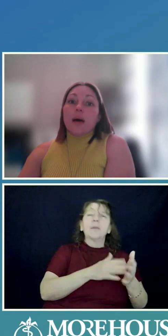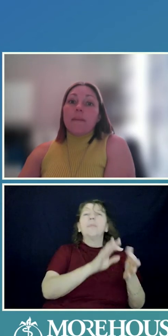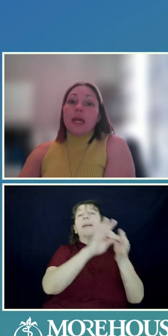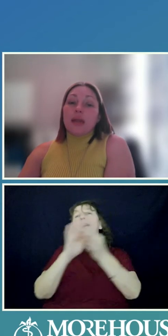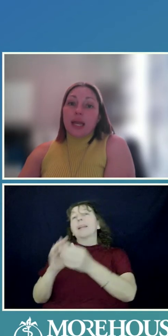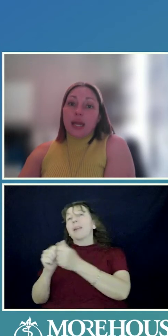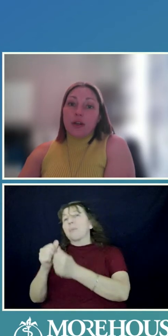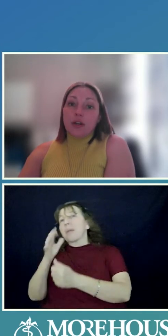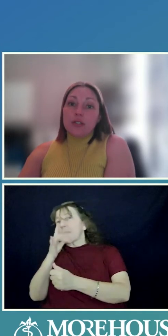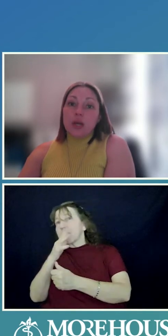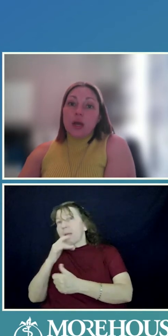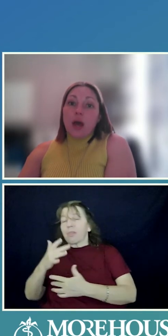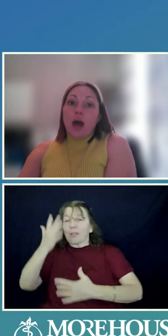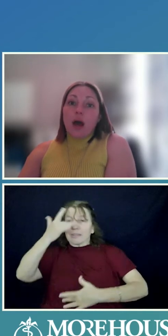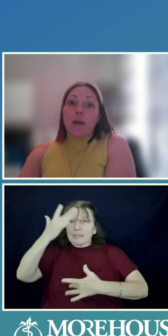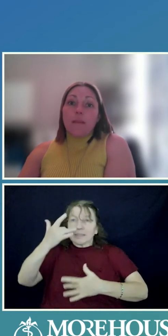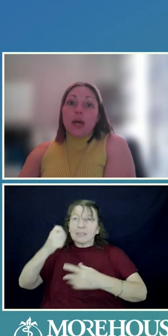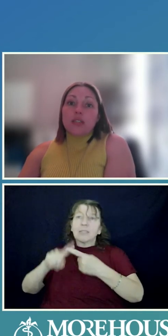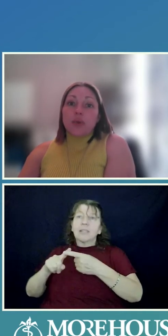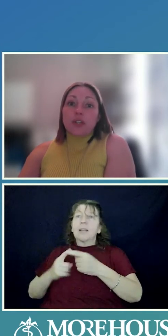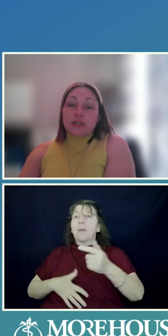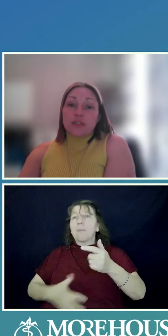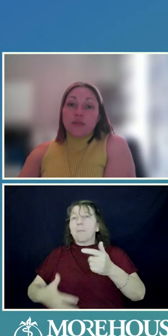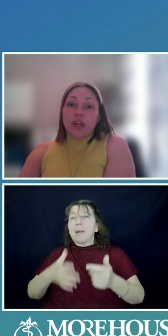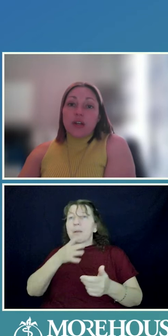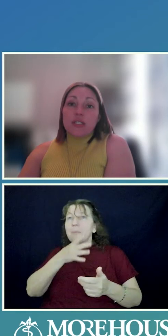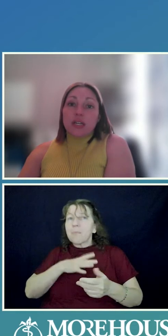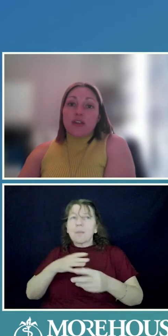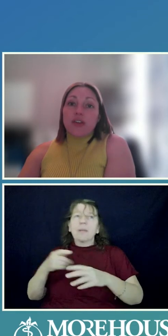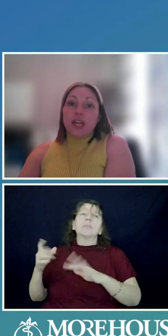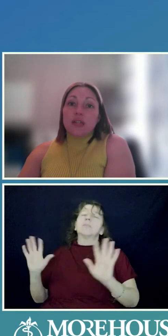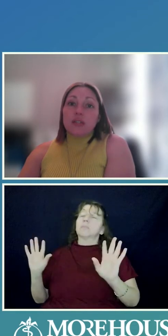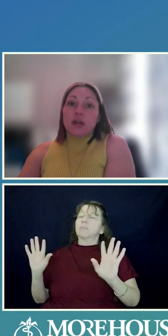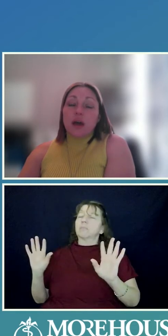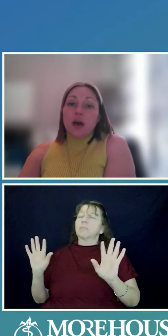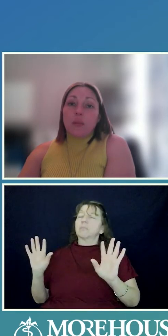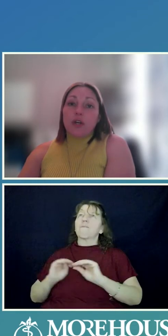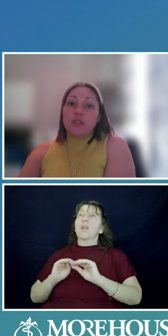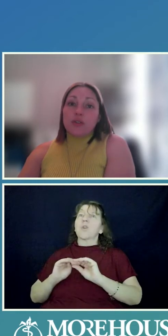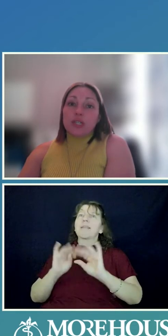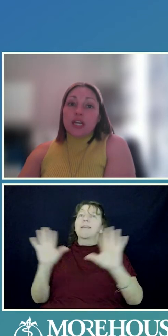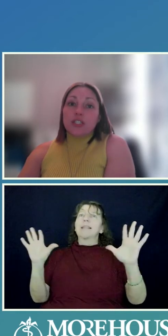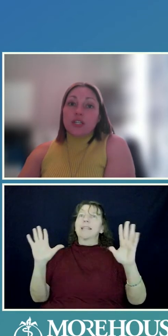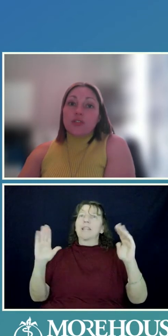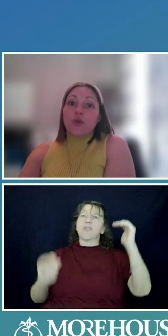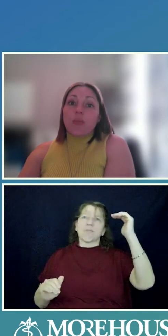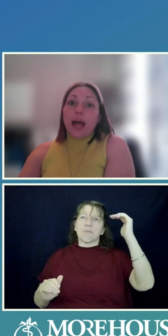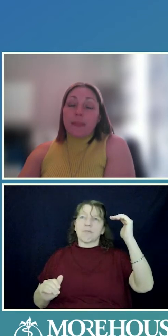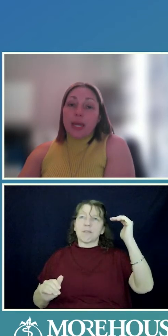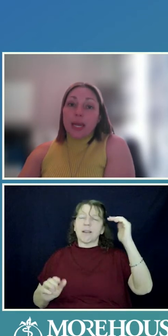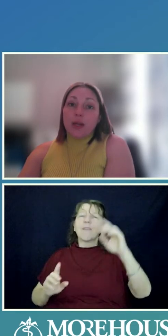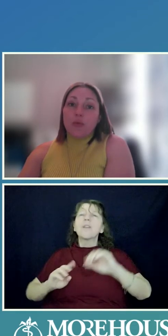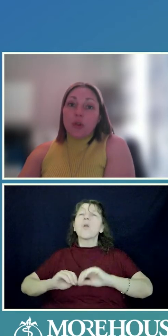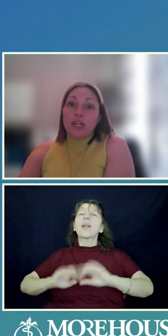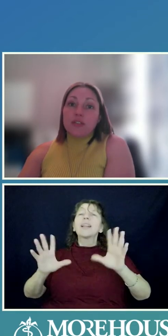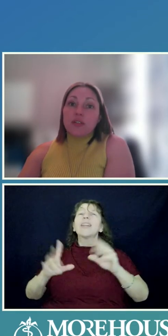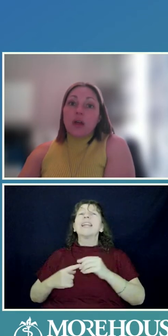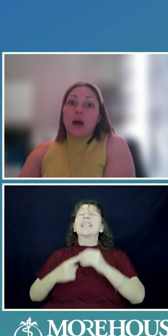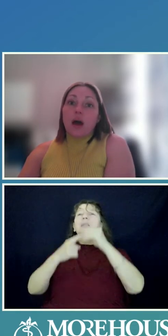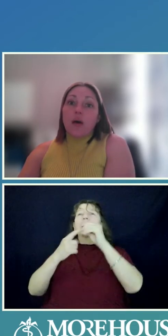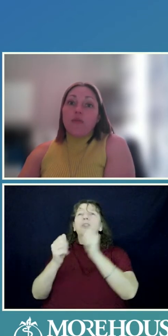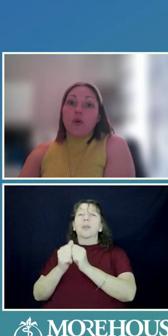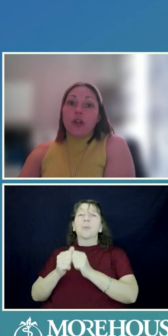morbidity indicators, especially, so very significant associations for Black Medicaid